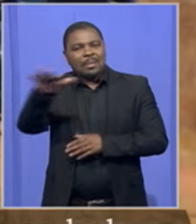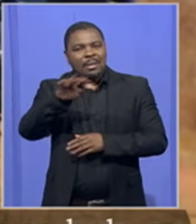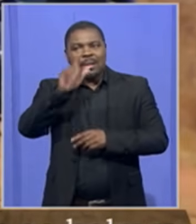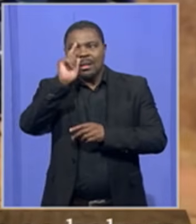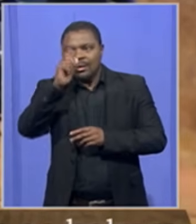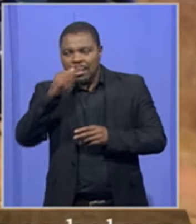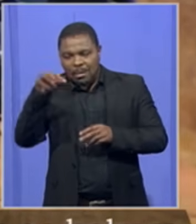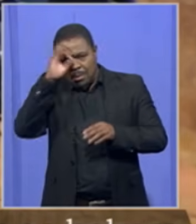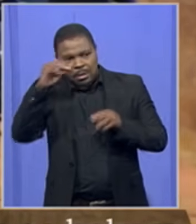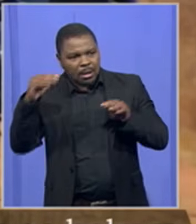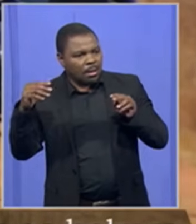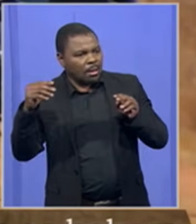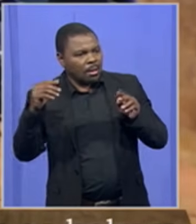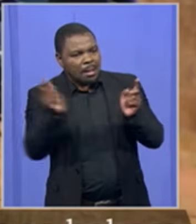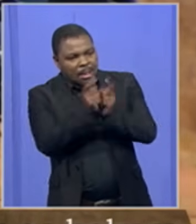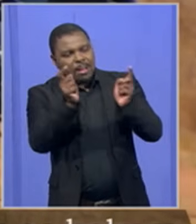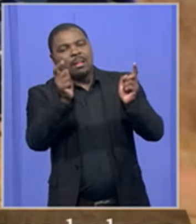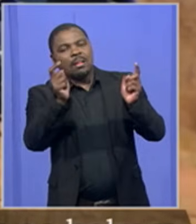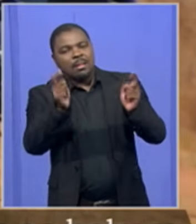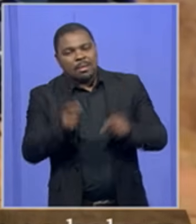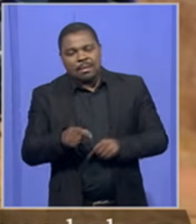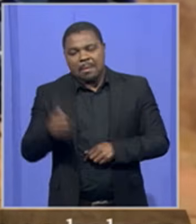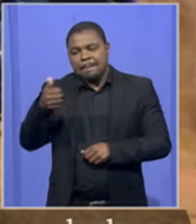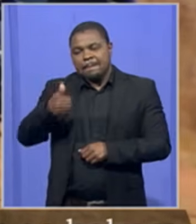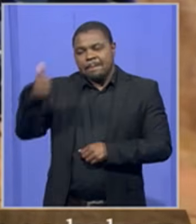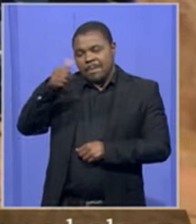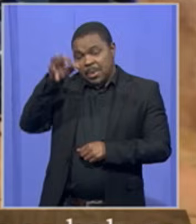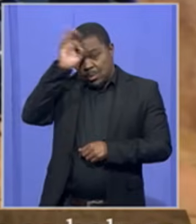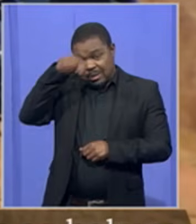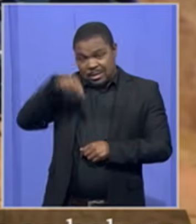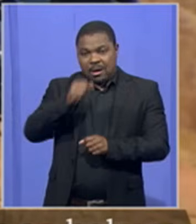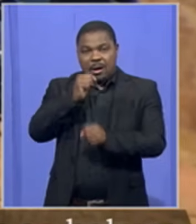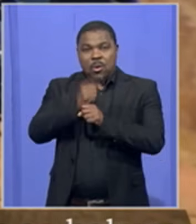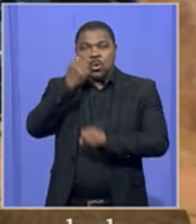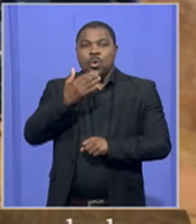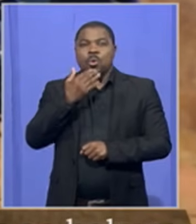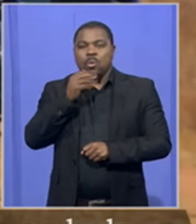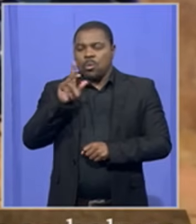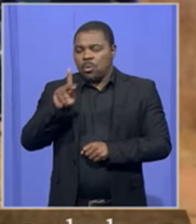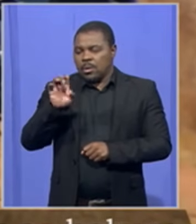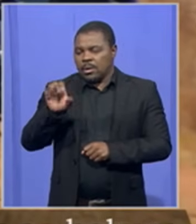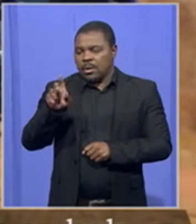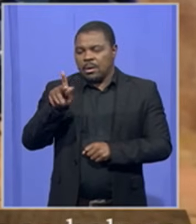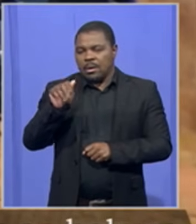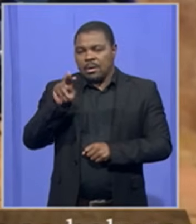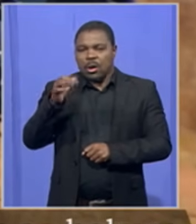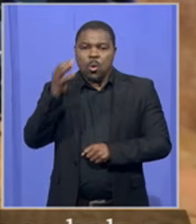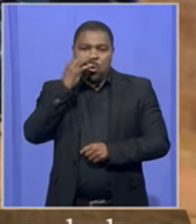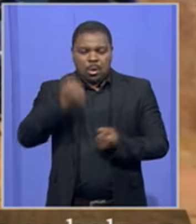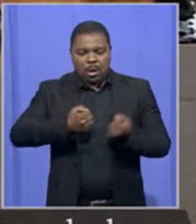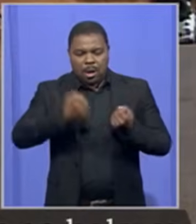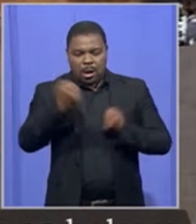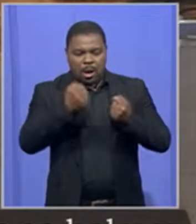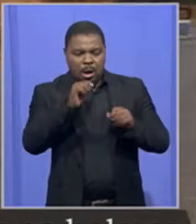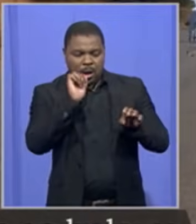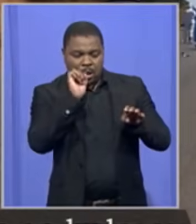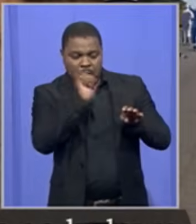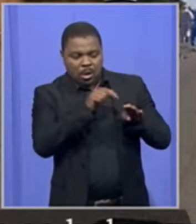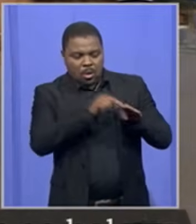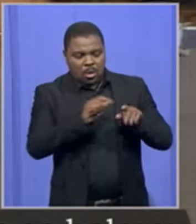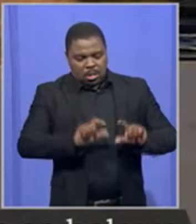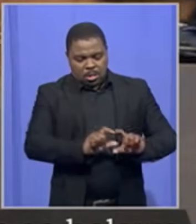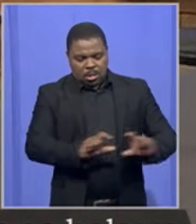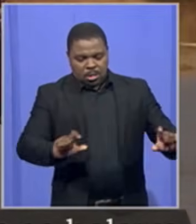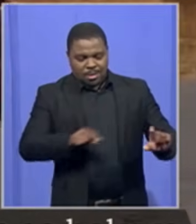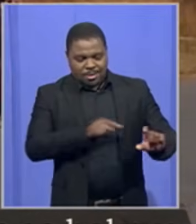mapodisi. Mokomishenara wa mapodisi mo Gauteng Major General Fred Kekana a re sejanaga sa babelaelwa se ne se na le nomoro plata